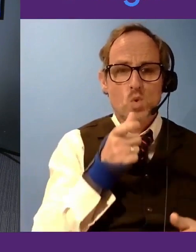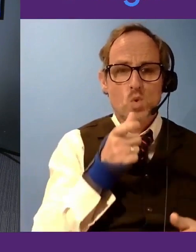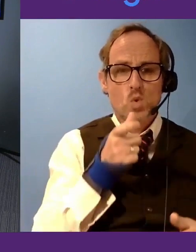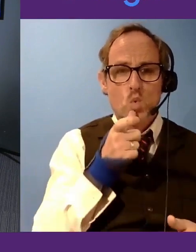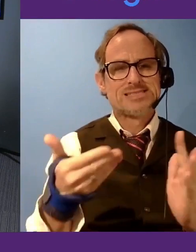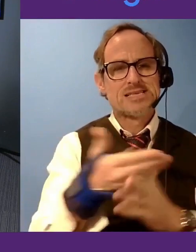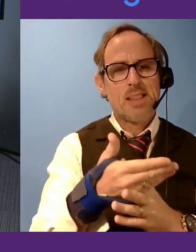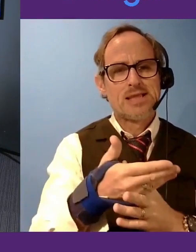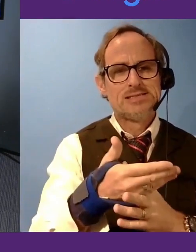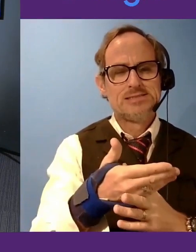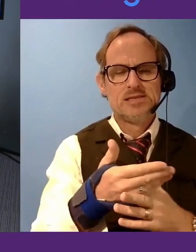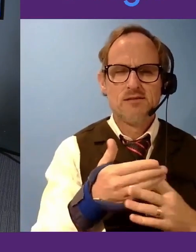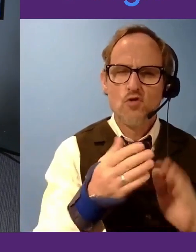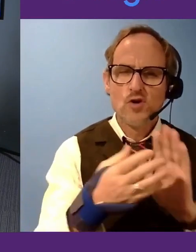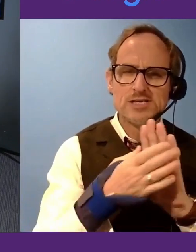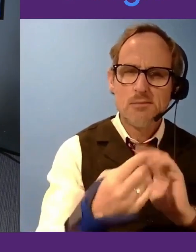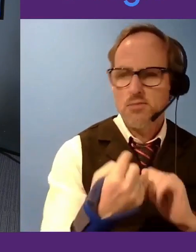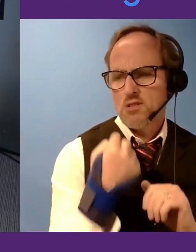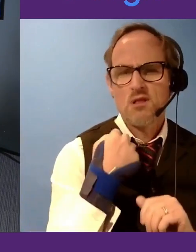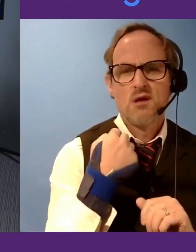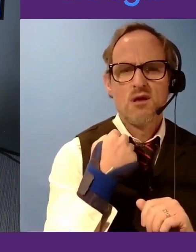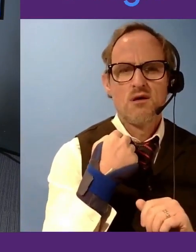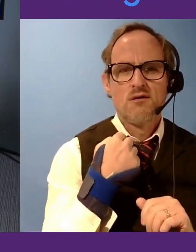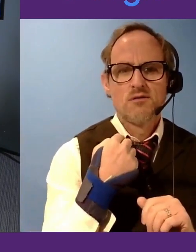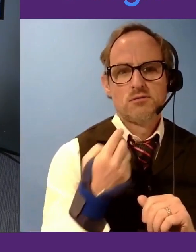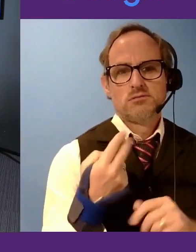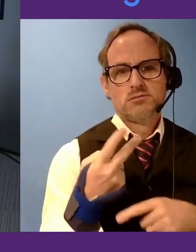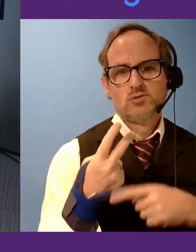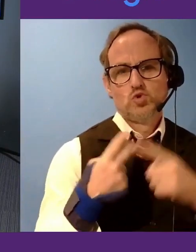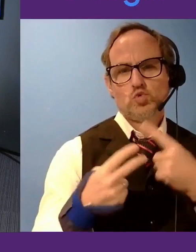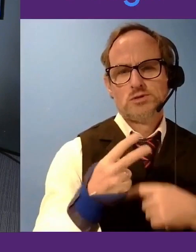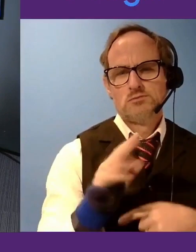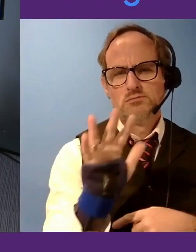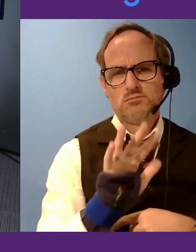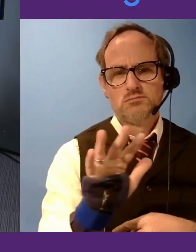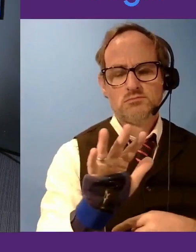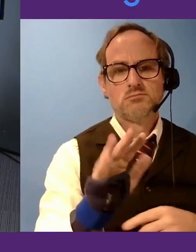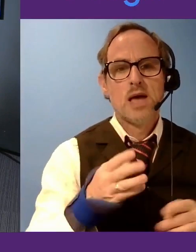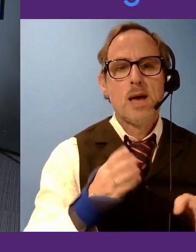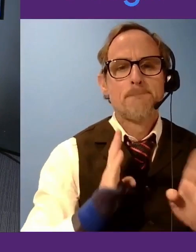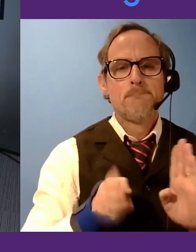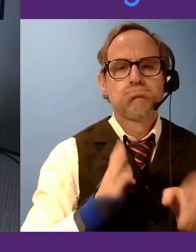Paralympic coverage over the past few years, and that's been really key to